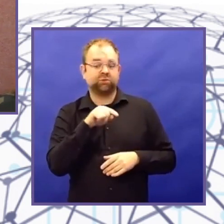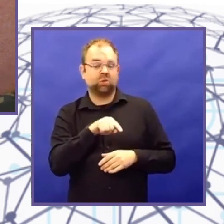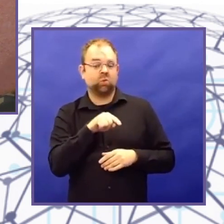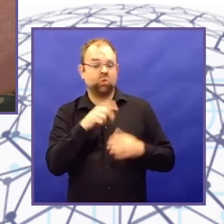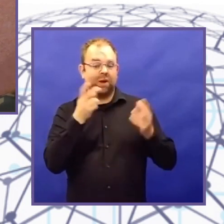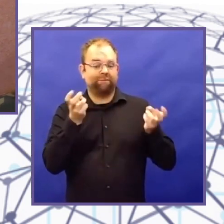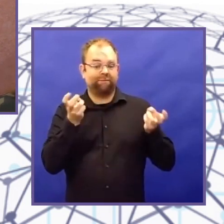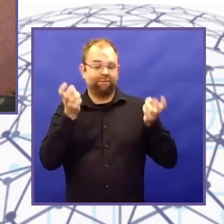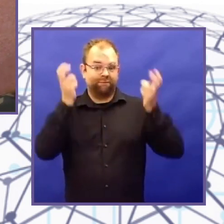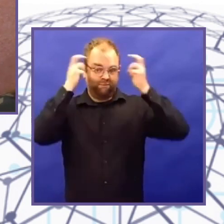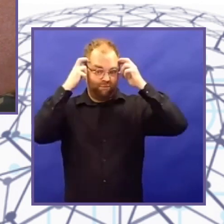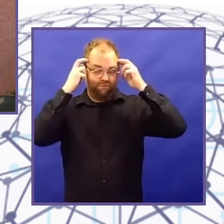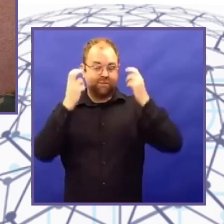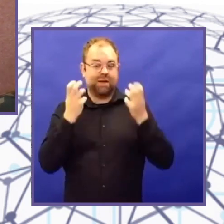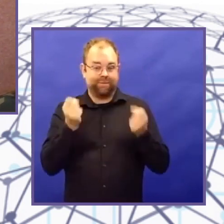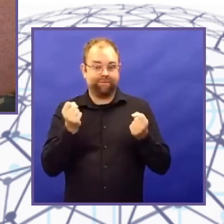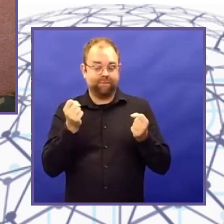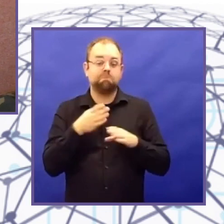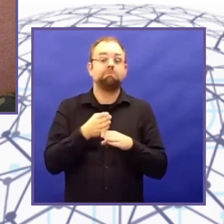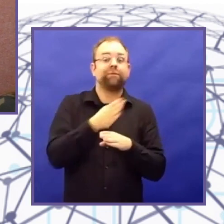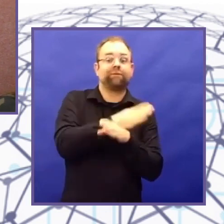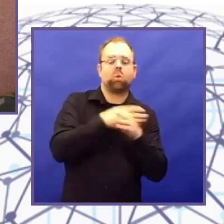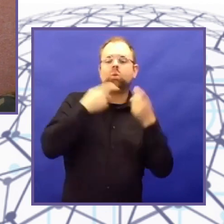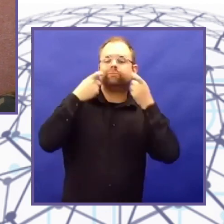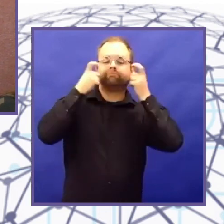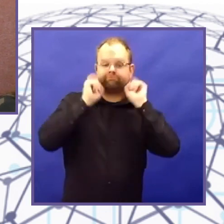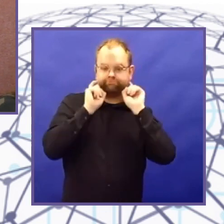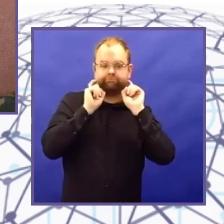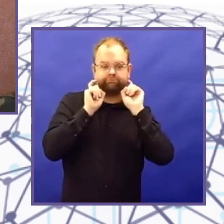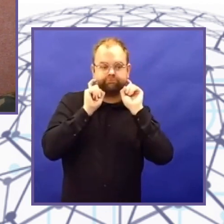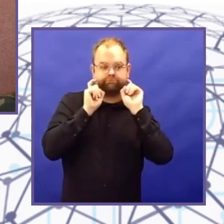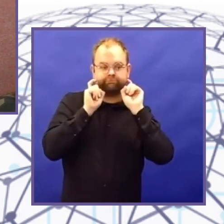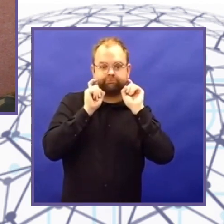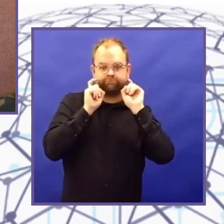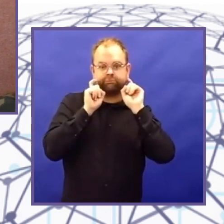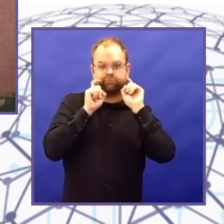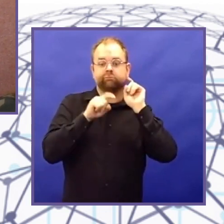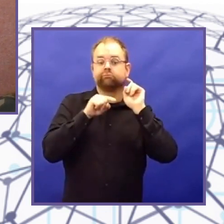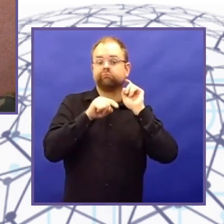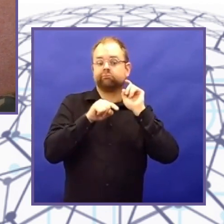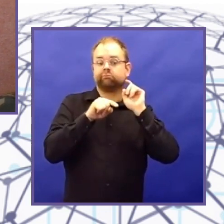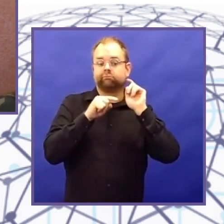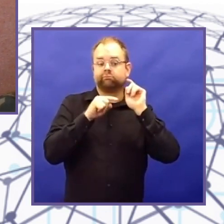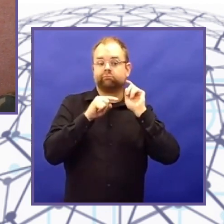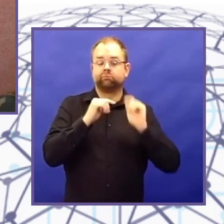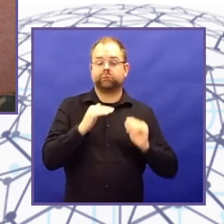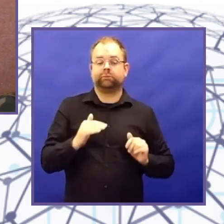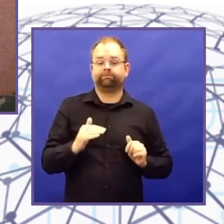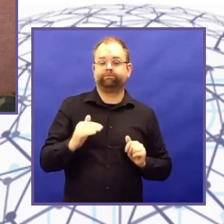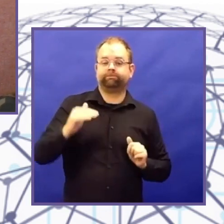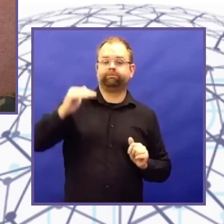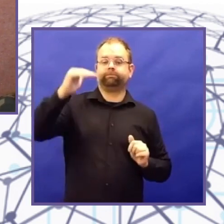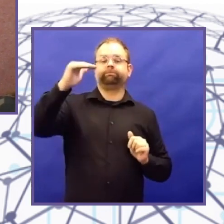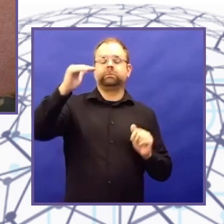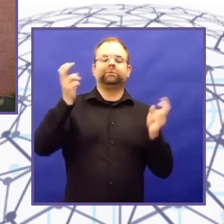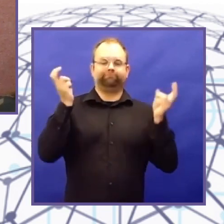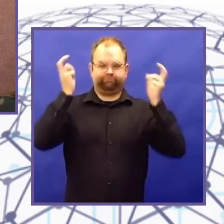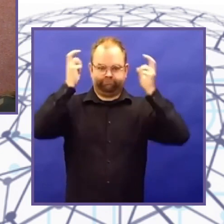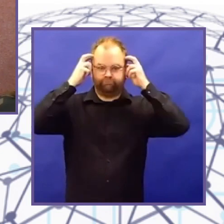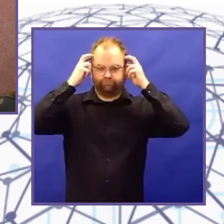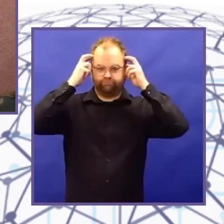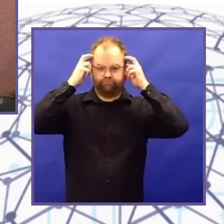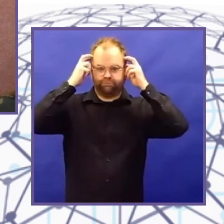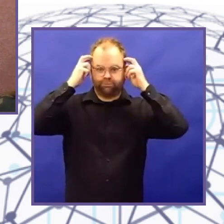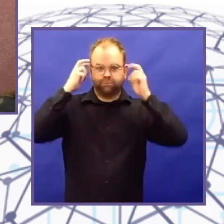via AI for any kind of online calls because she's busy studying her PhD.